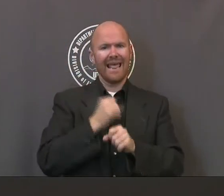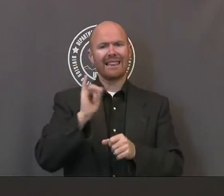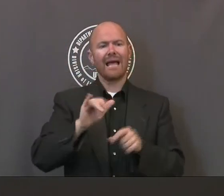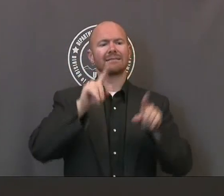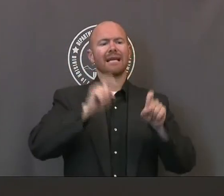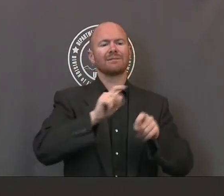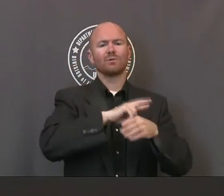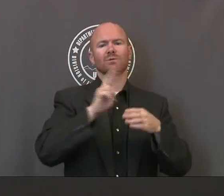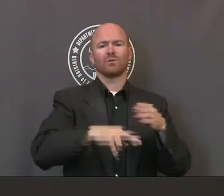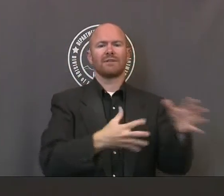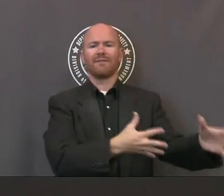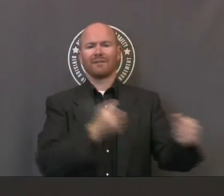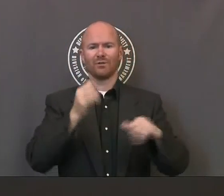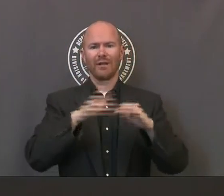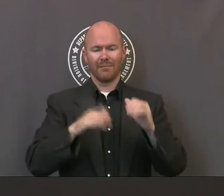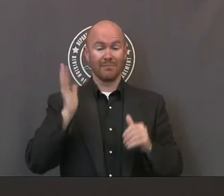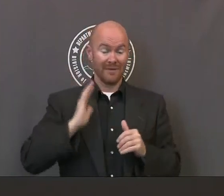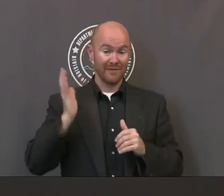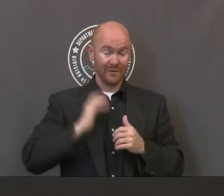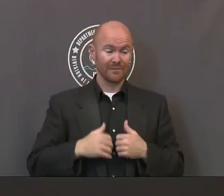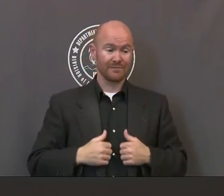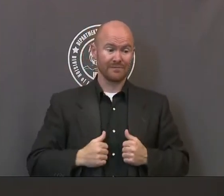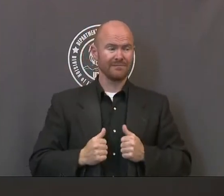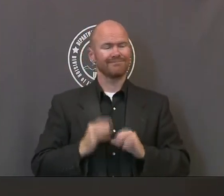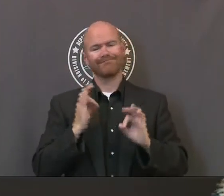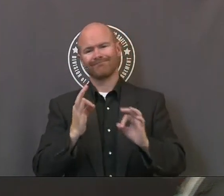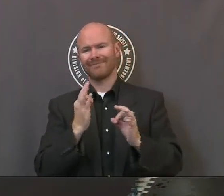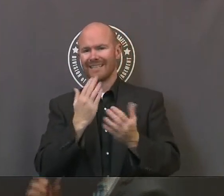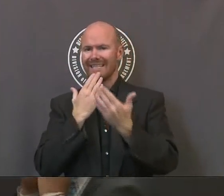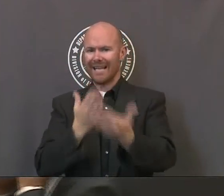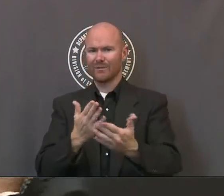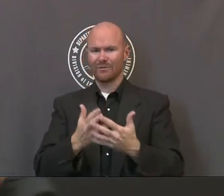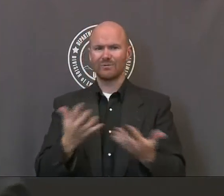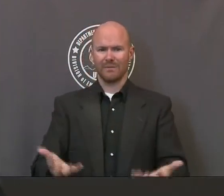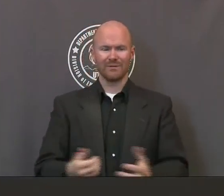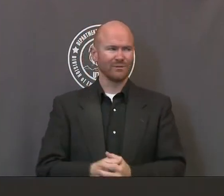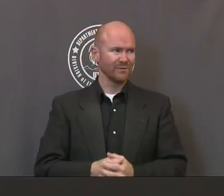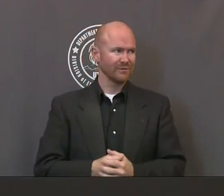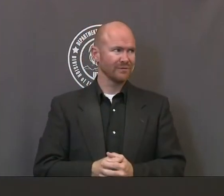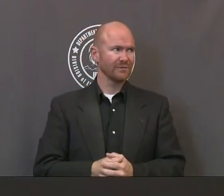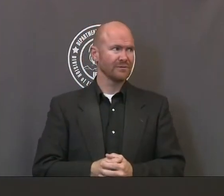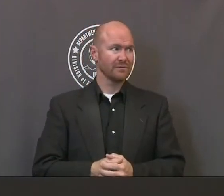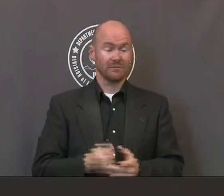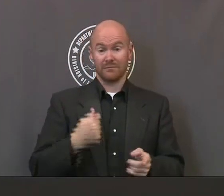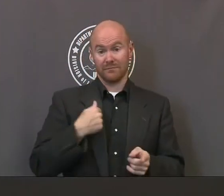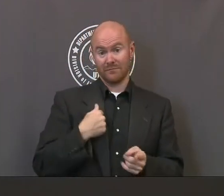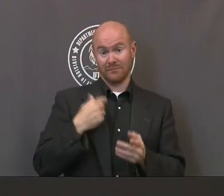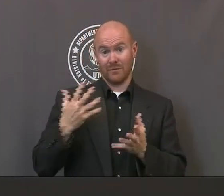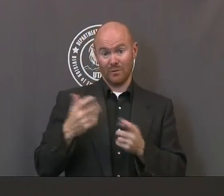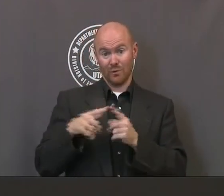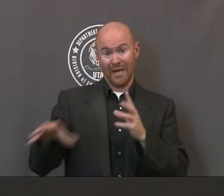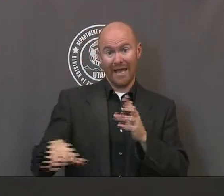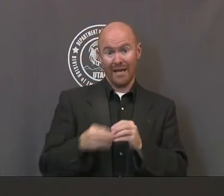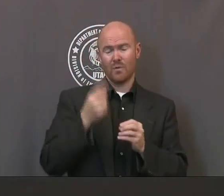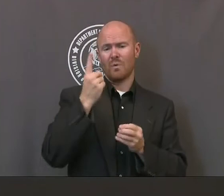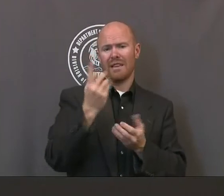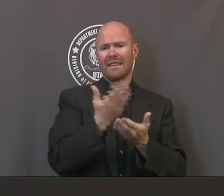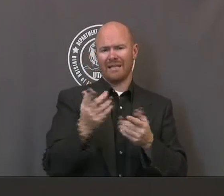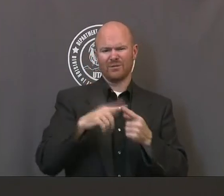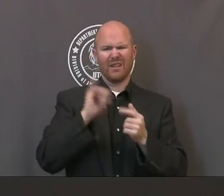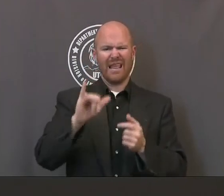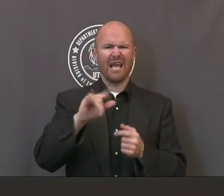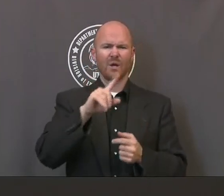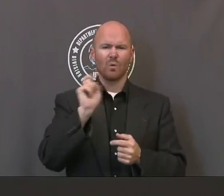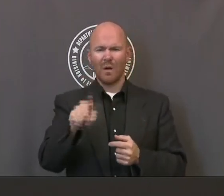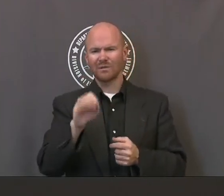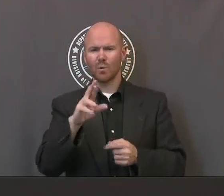waiting in limbo. Thank you so much, Dr. Dunn. I just wanted to add one comment to the question and to the responses